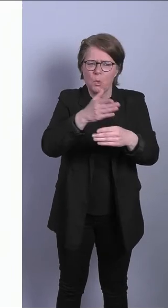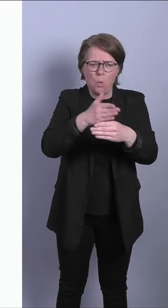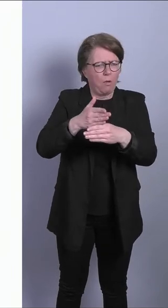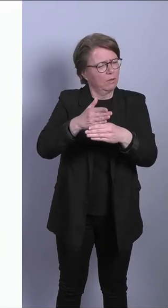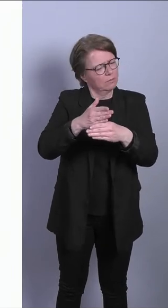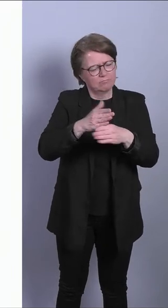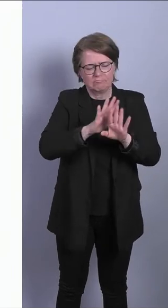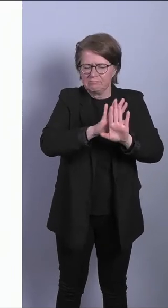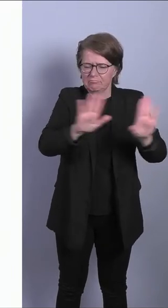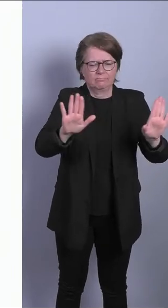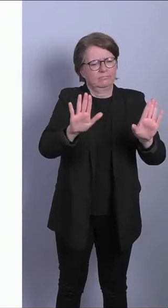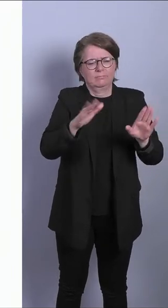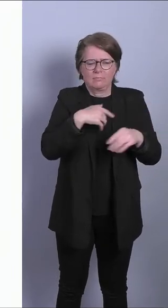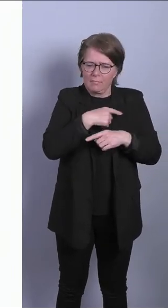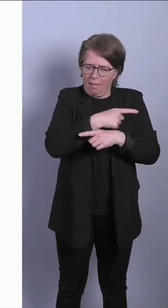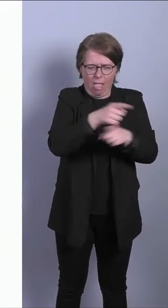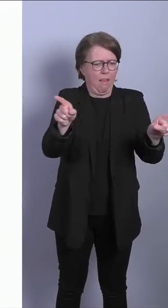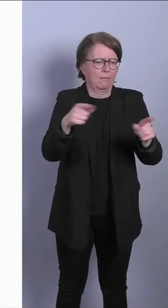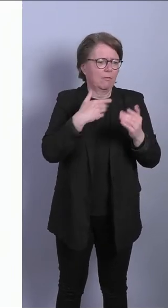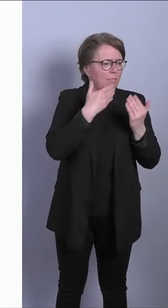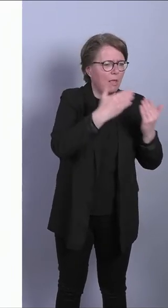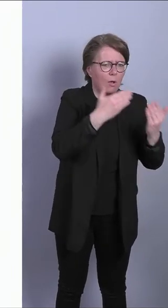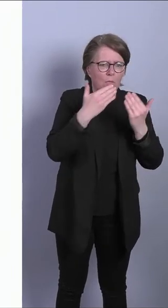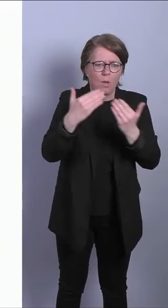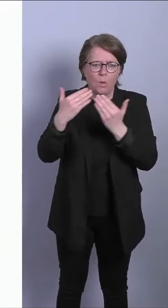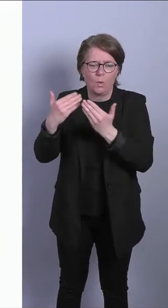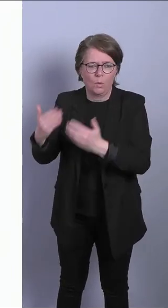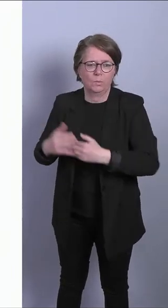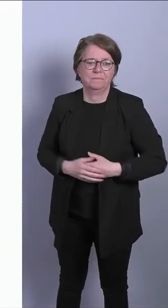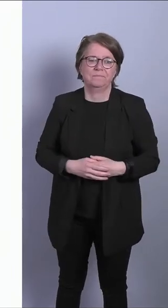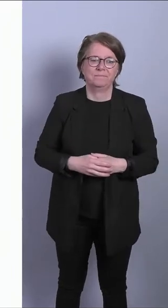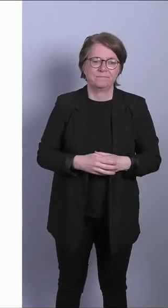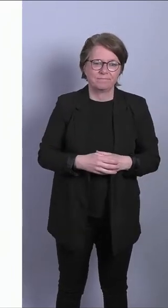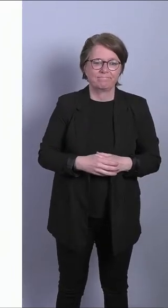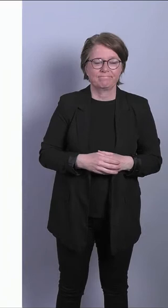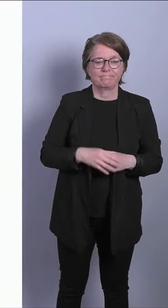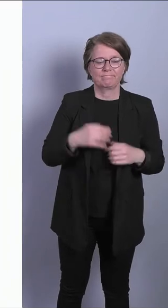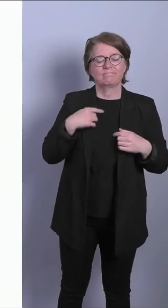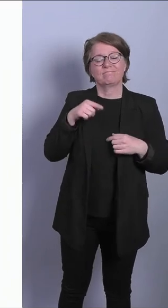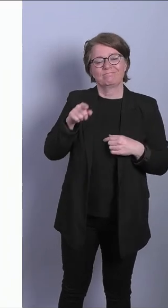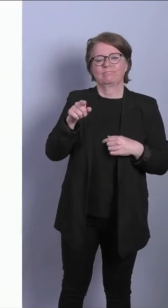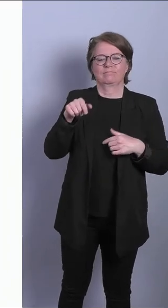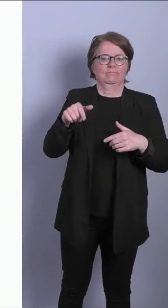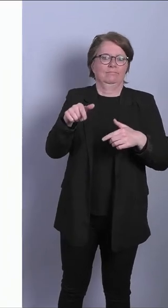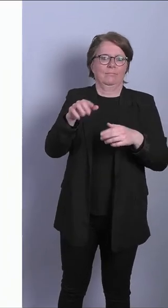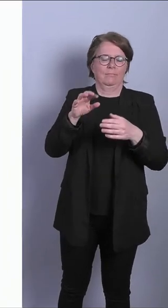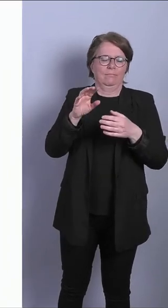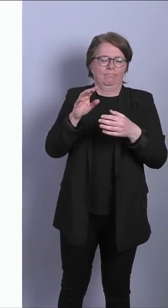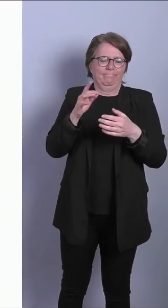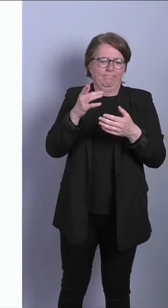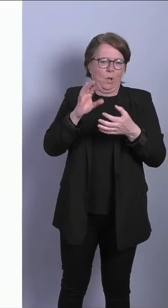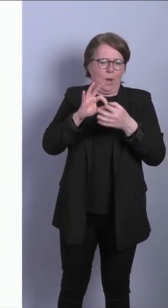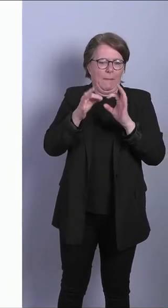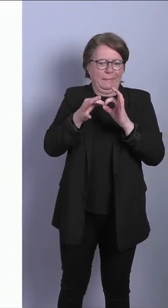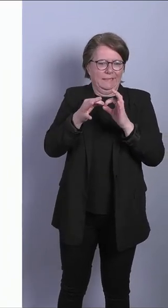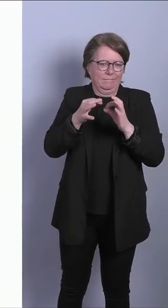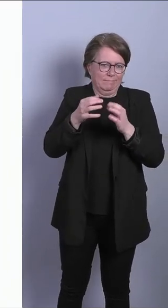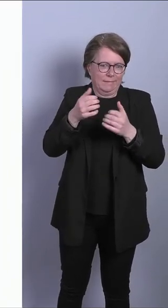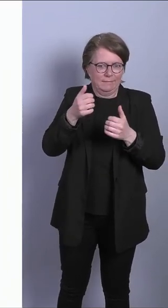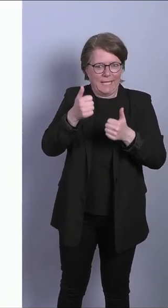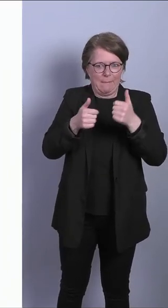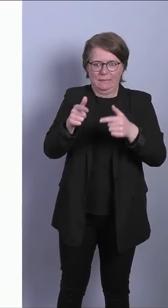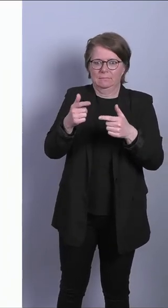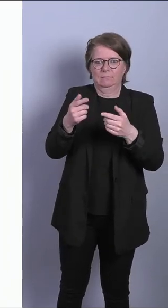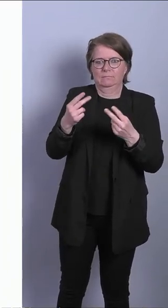come. Whether you're face to face or in a back room watching on a screen, check the eyes, look at the